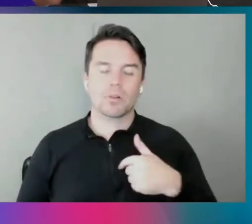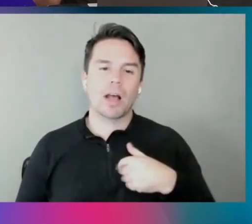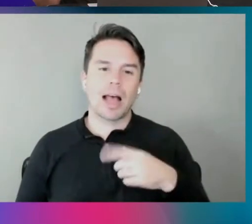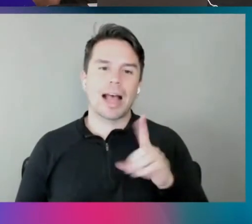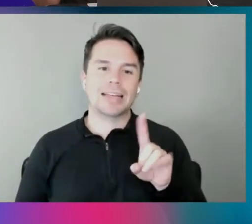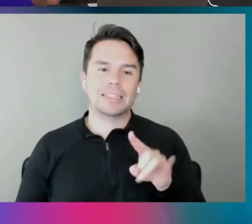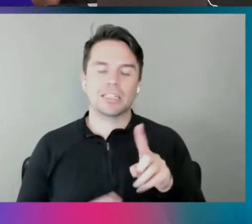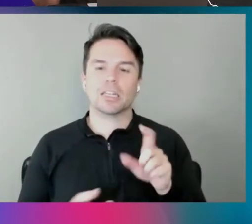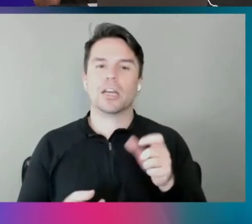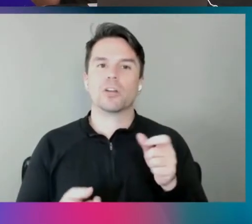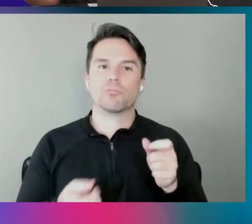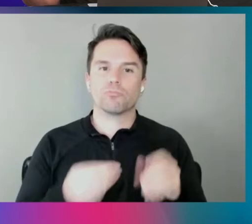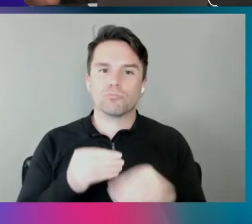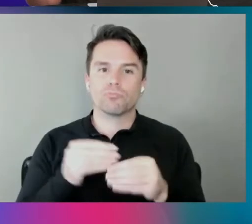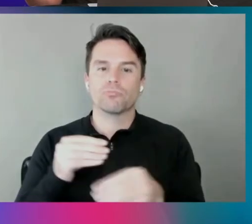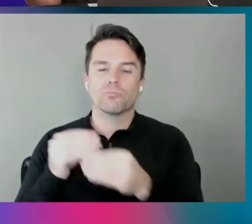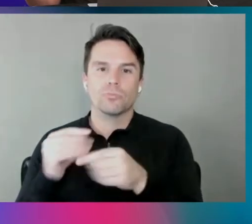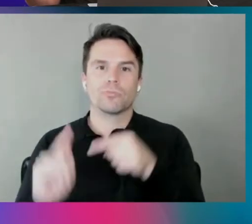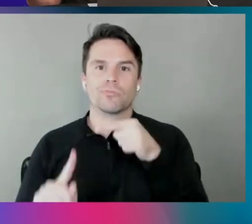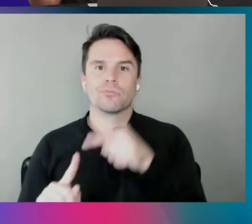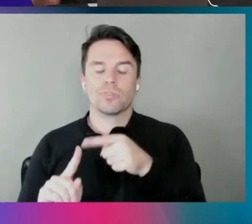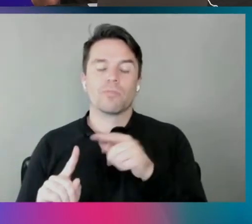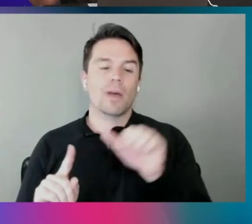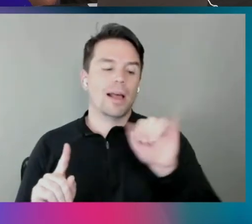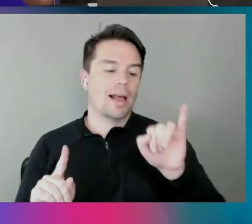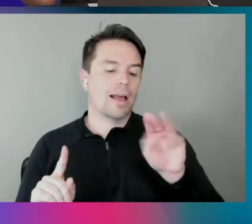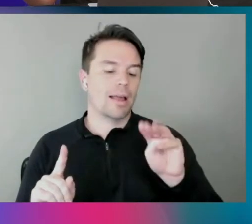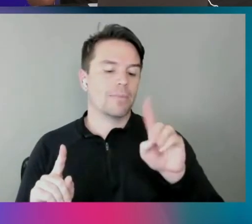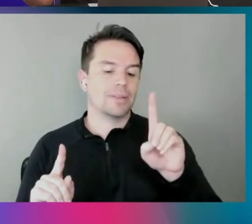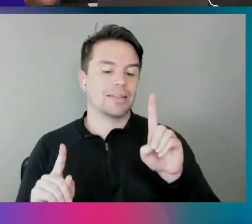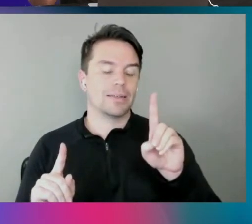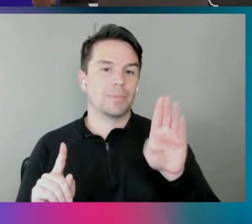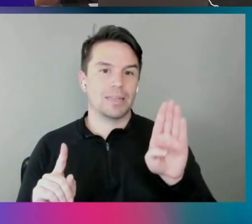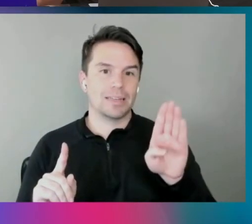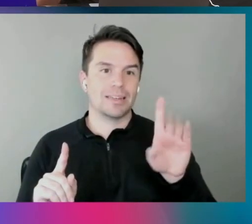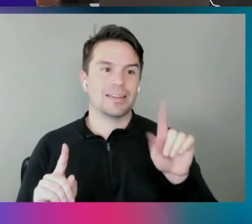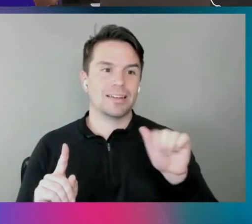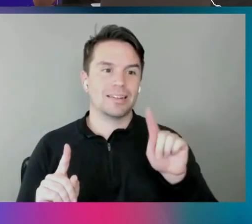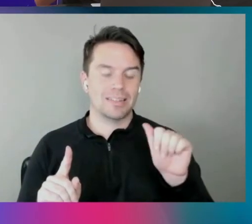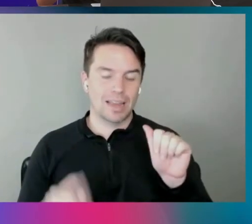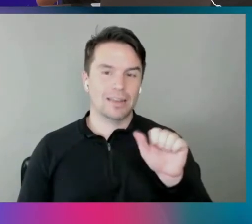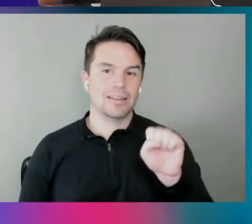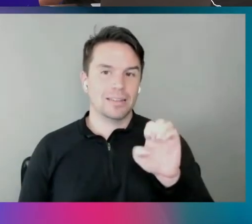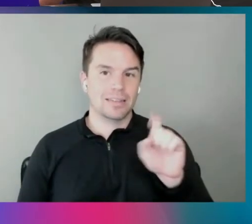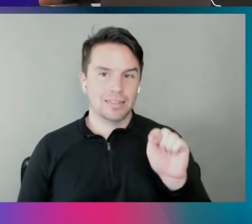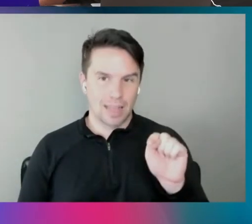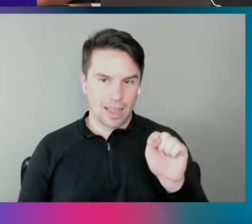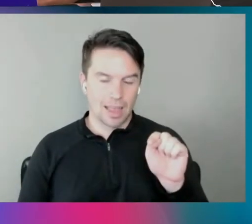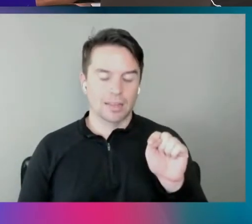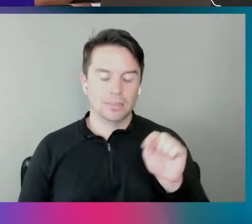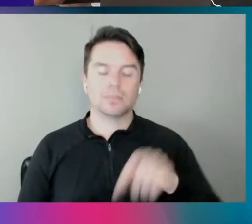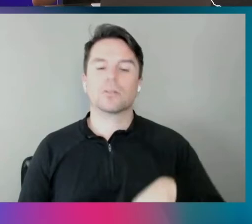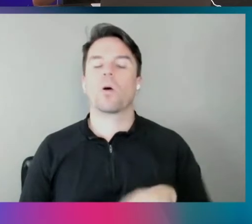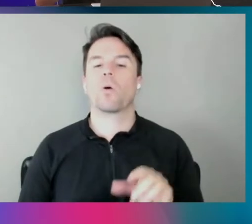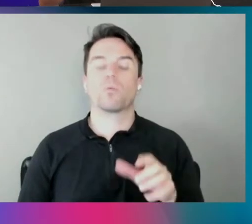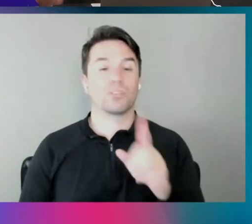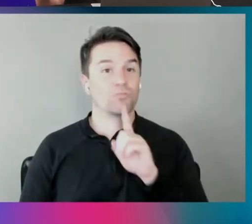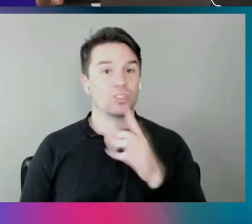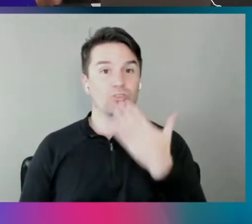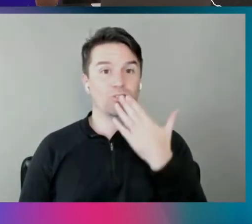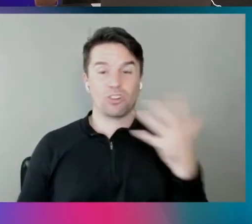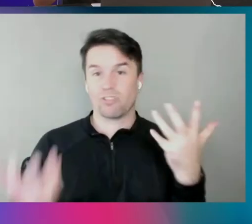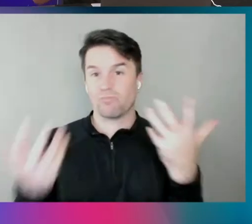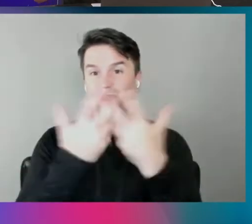the IMDb data set, which is available in Amazon Data Exchange, which is actually a core, it's great together with Personalize, which is